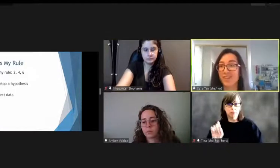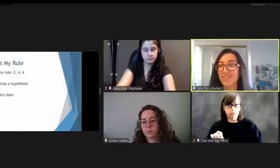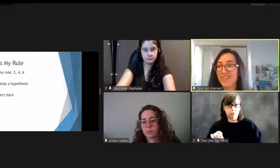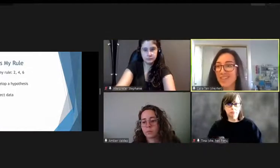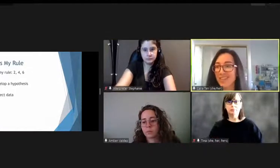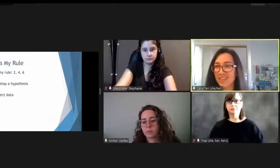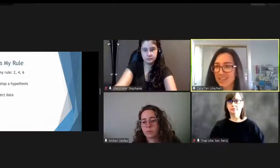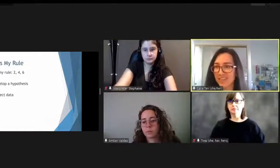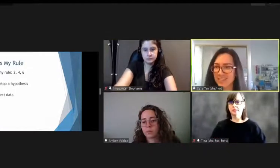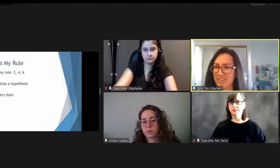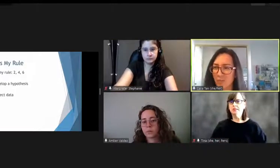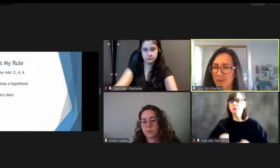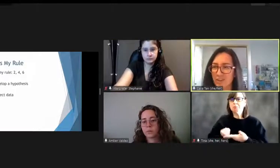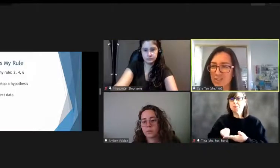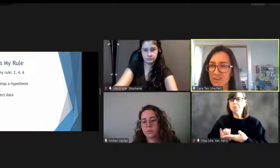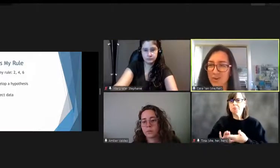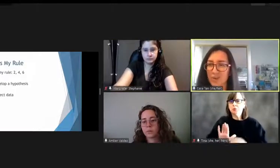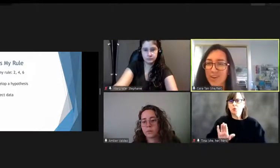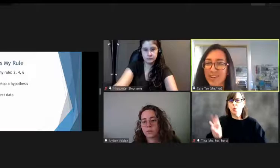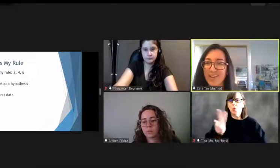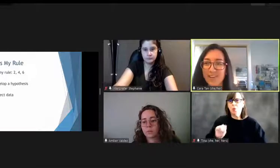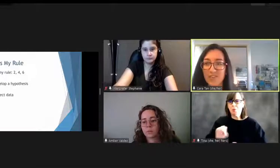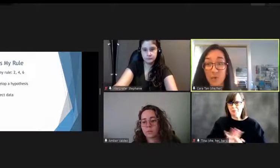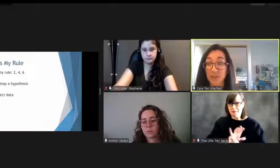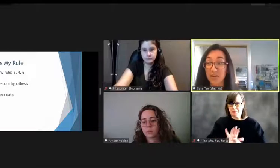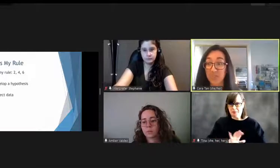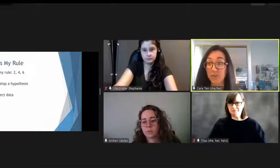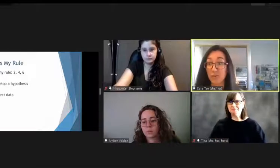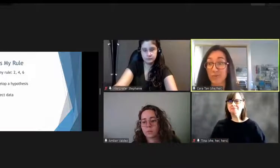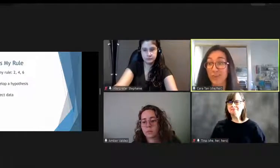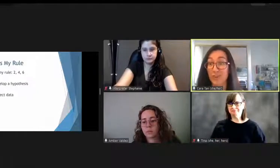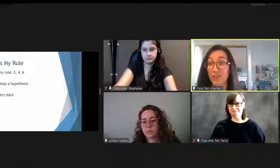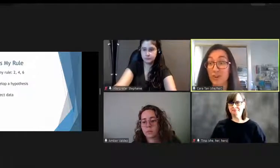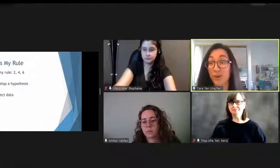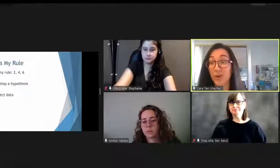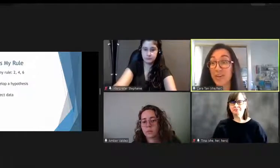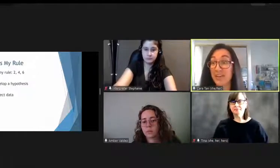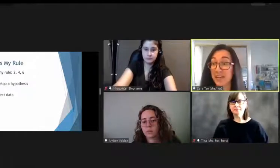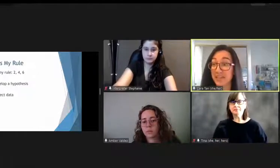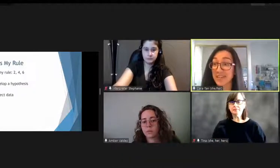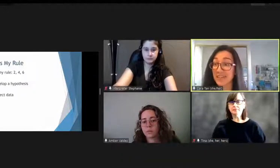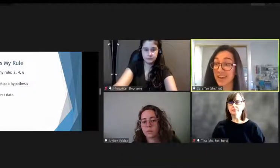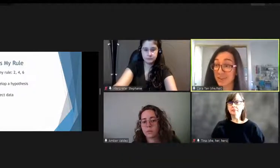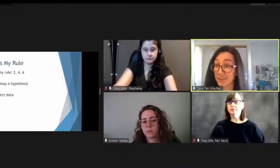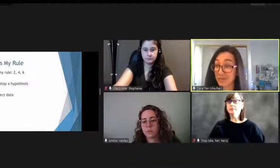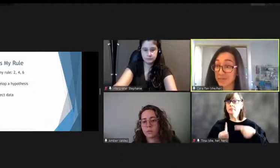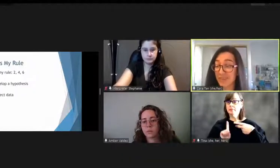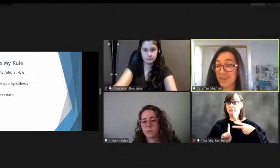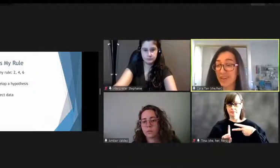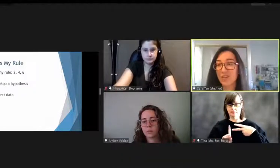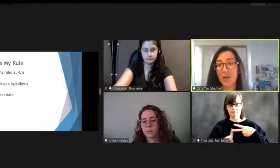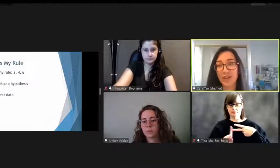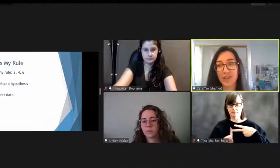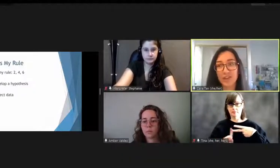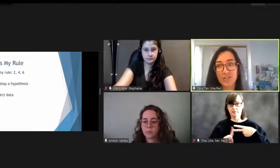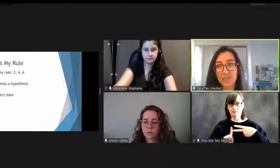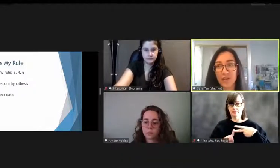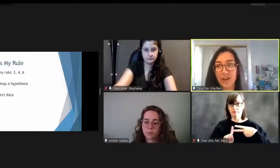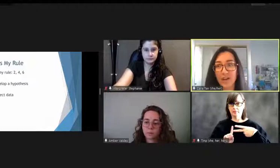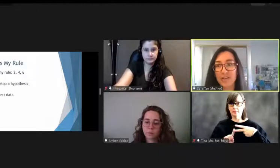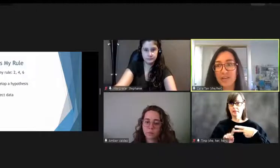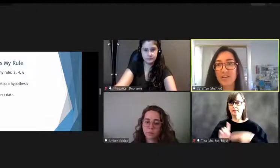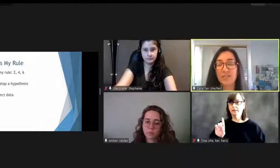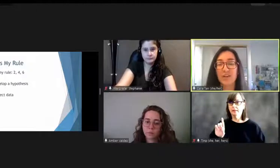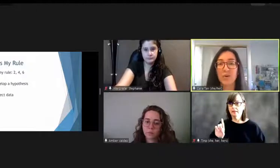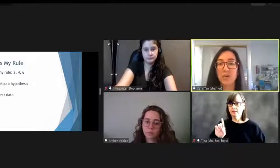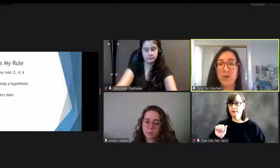Okay. Now the next step we're going to do is we're going to do some research. You're going to collect data. And the way you're going to do